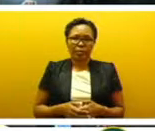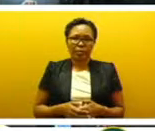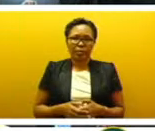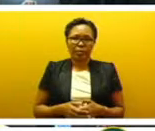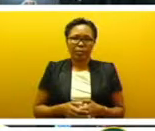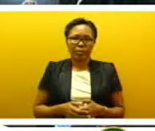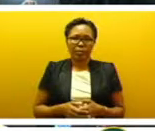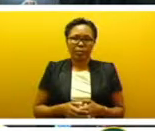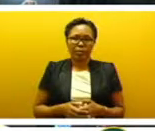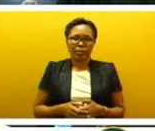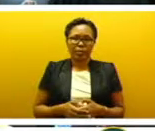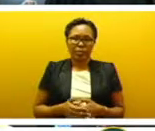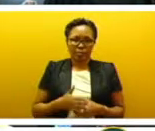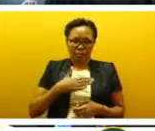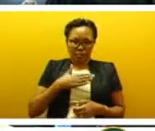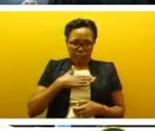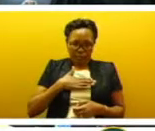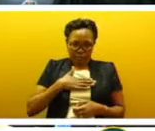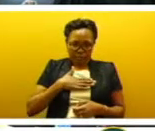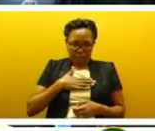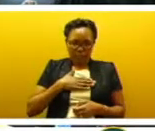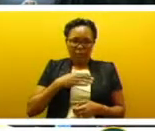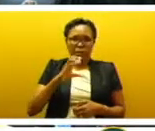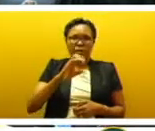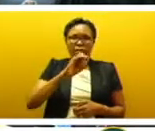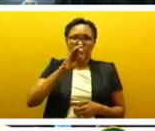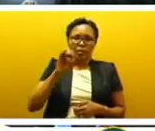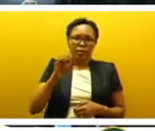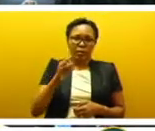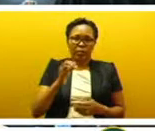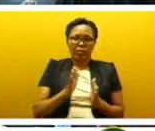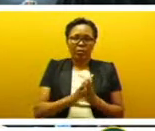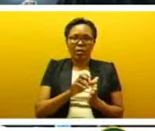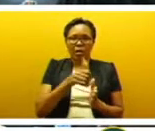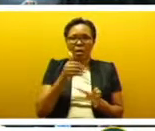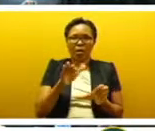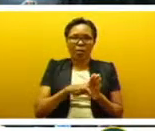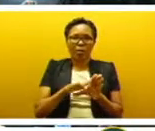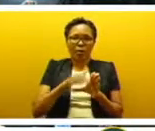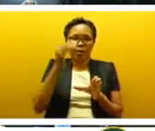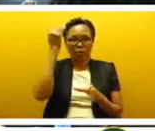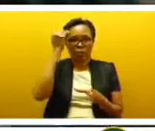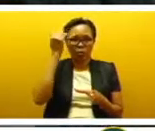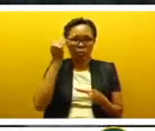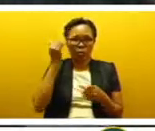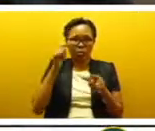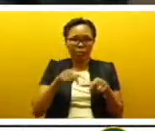May it please you, my lady, Madam CJ, and other members of the court,